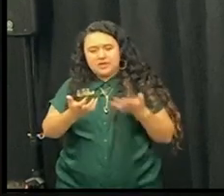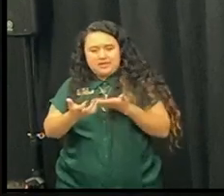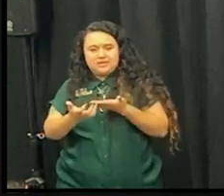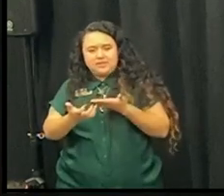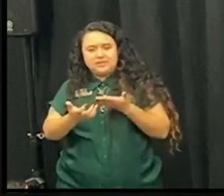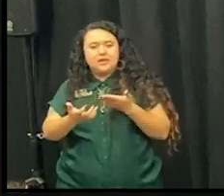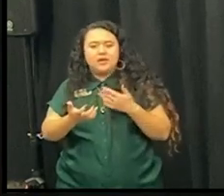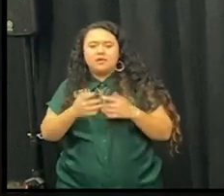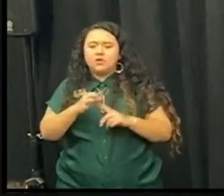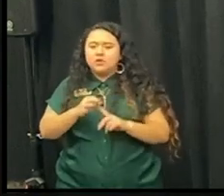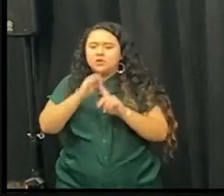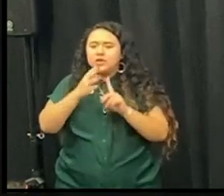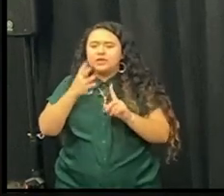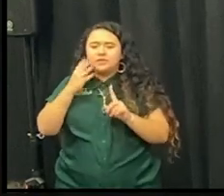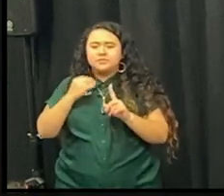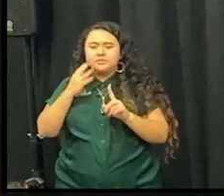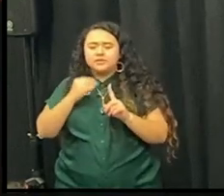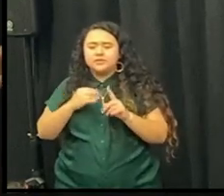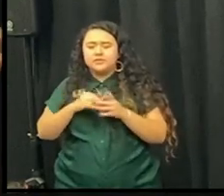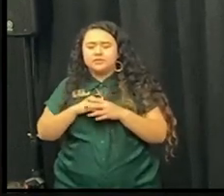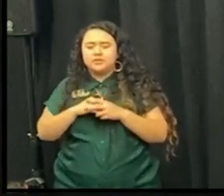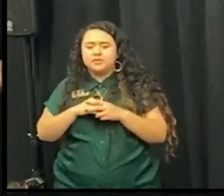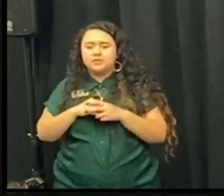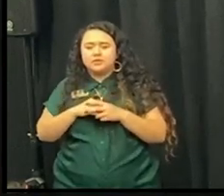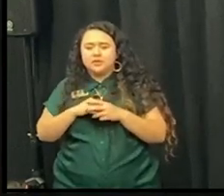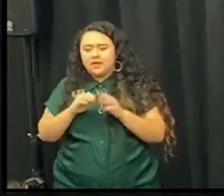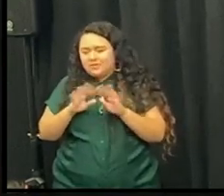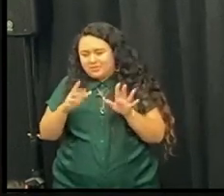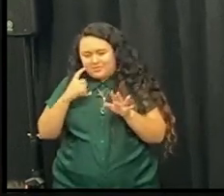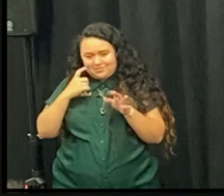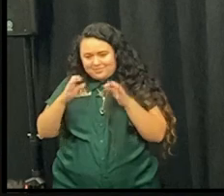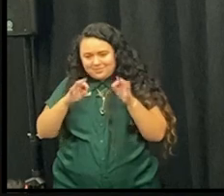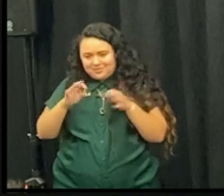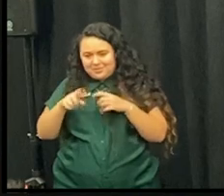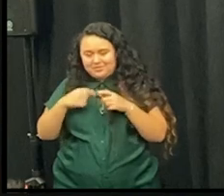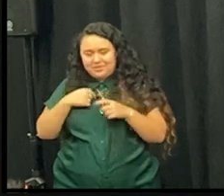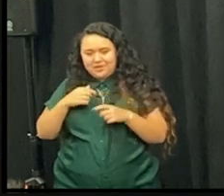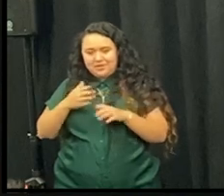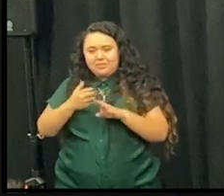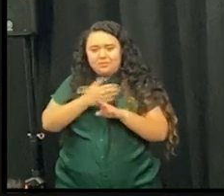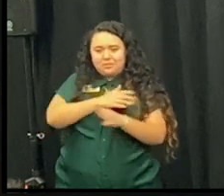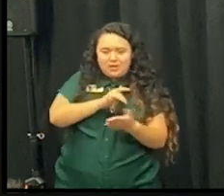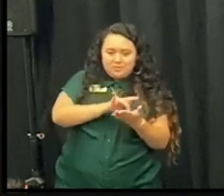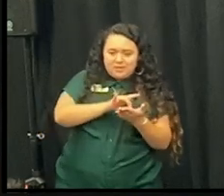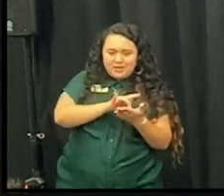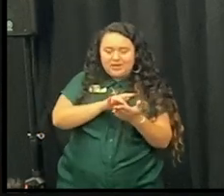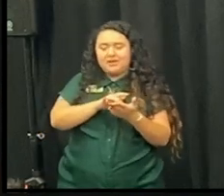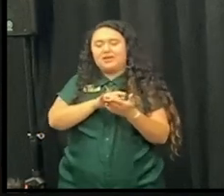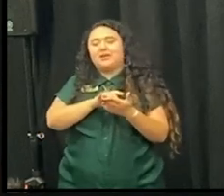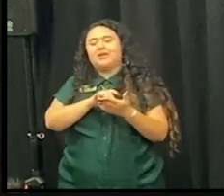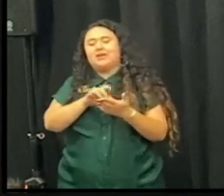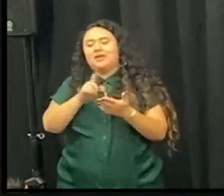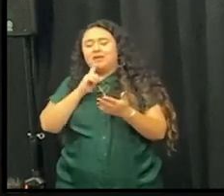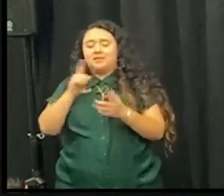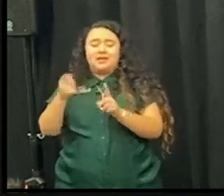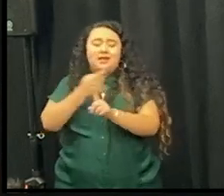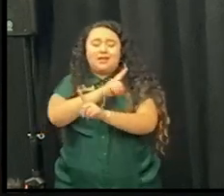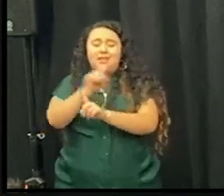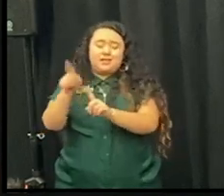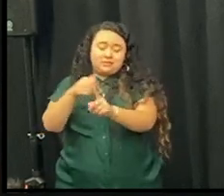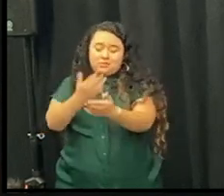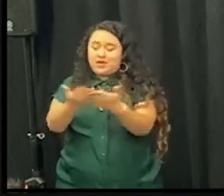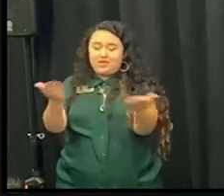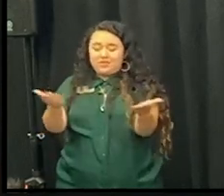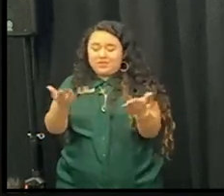a unique experience. Obviously, I told you about like me being in pre-med and then like going all the convoluted ways, and you